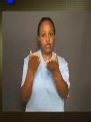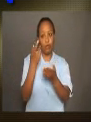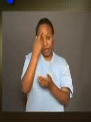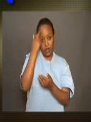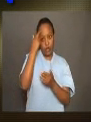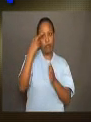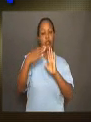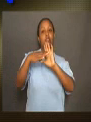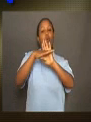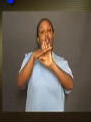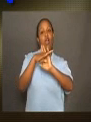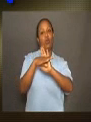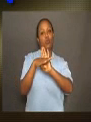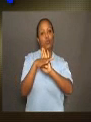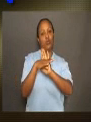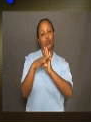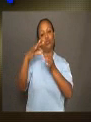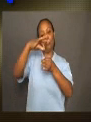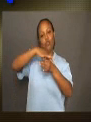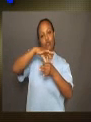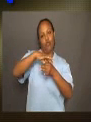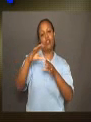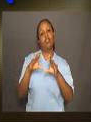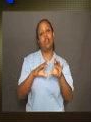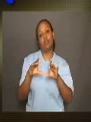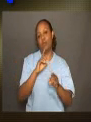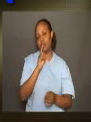the representatives have voted in favor.